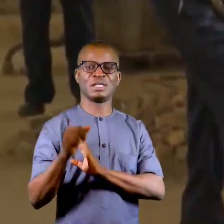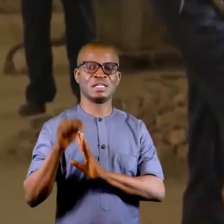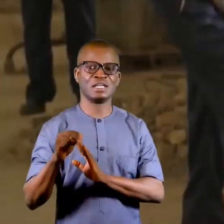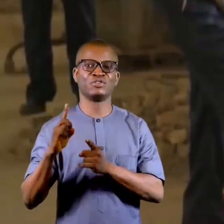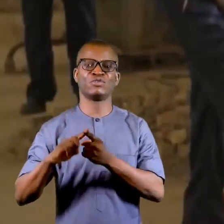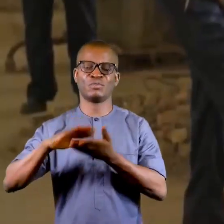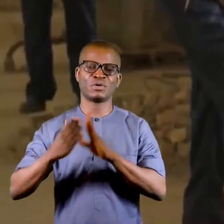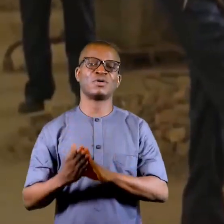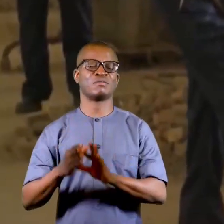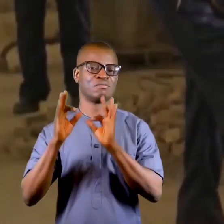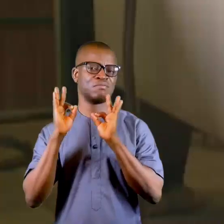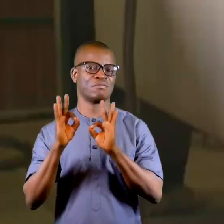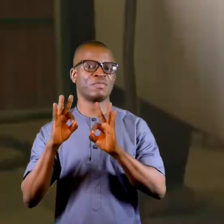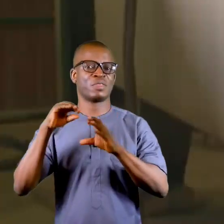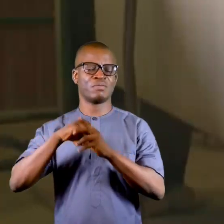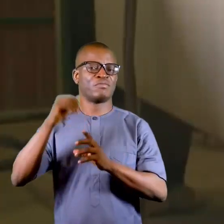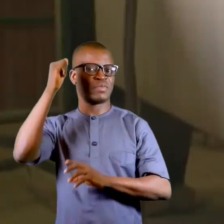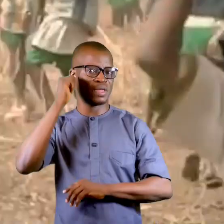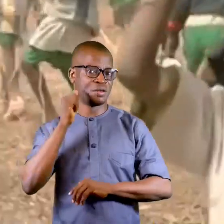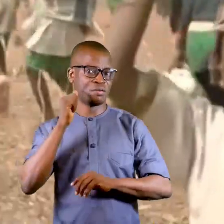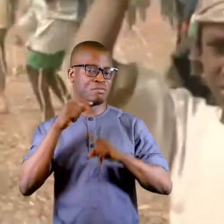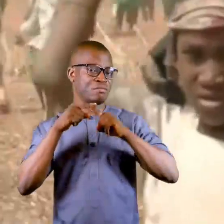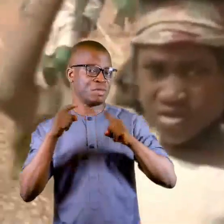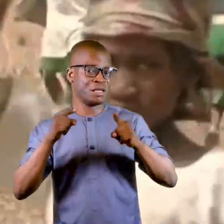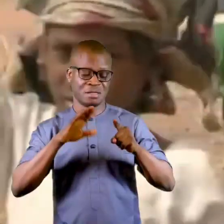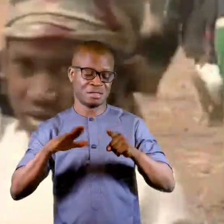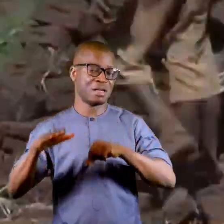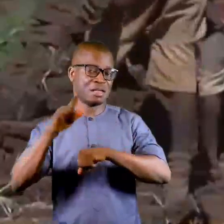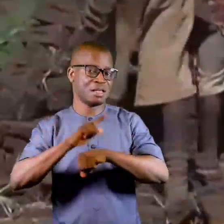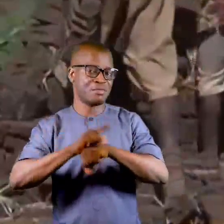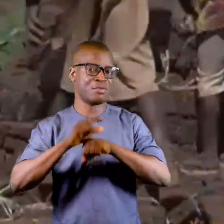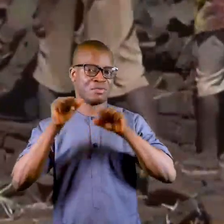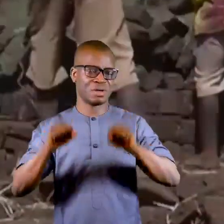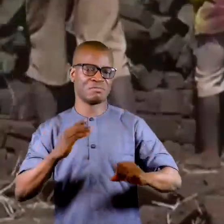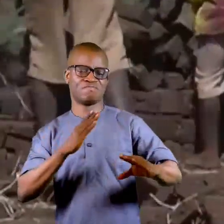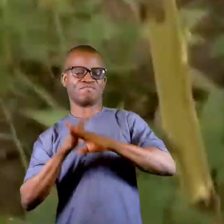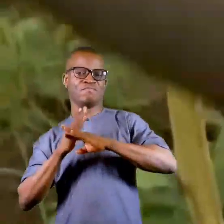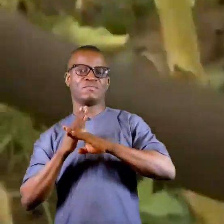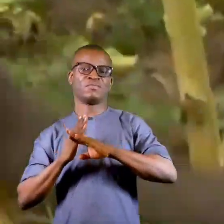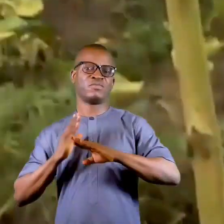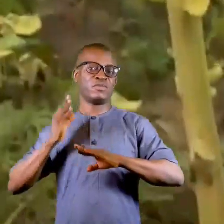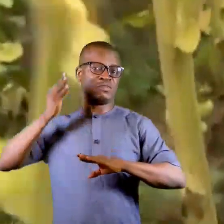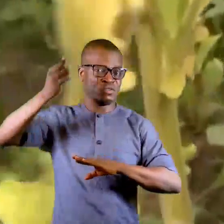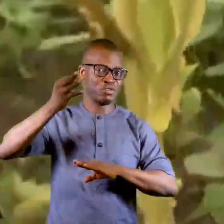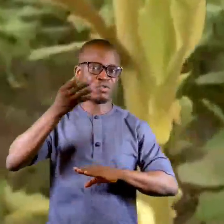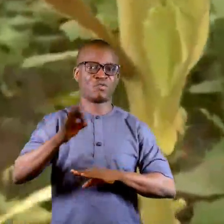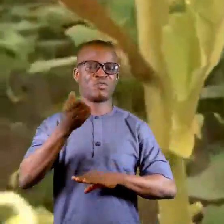become well-functioning adults. However, child labor can mar the future of any